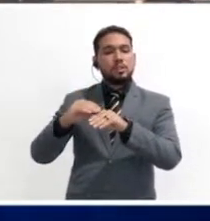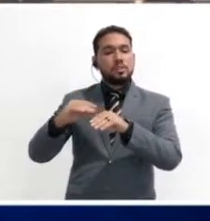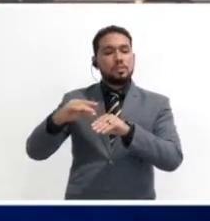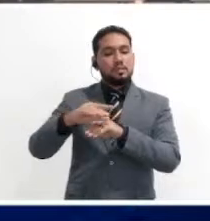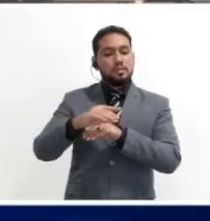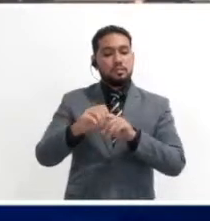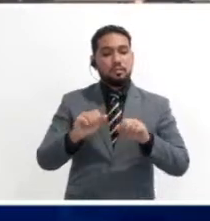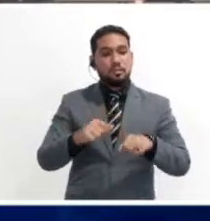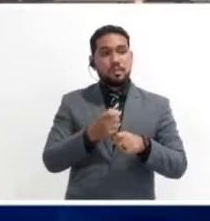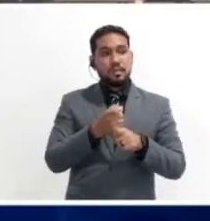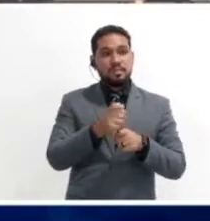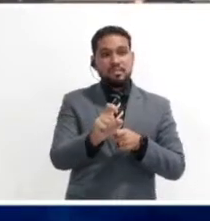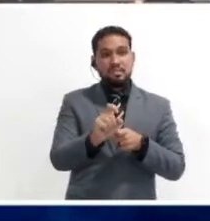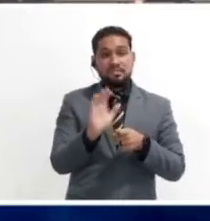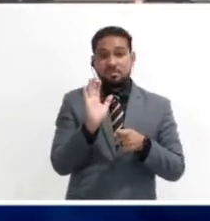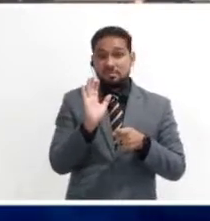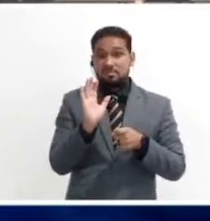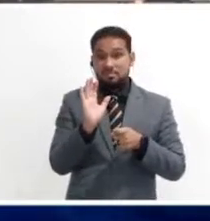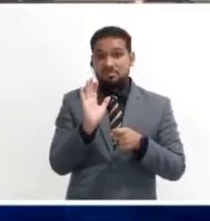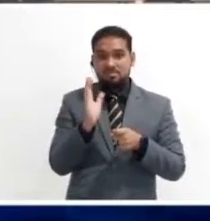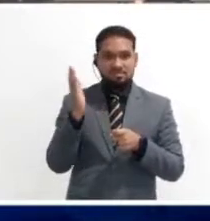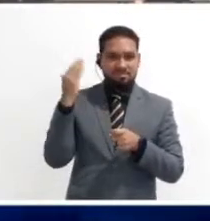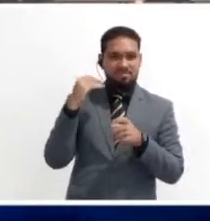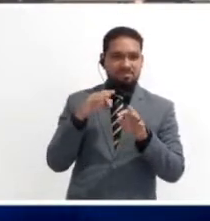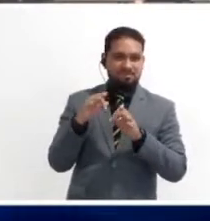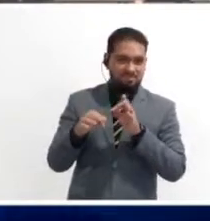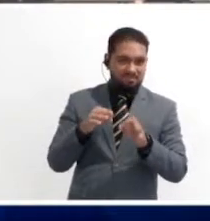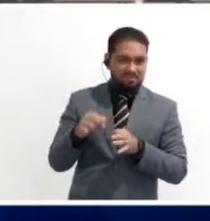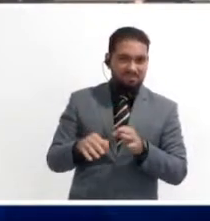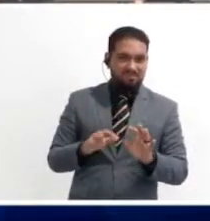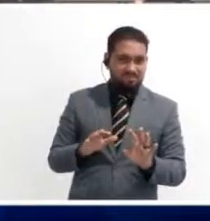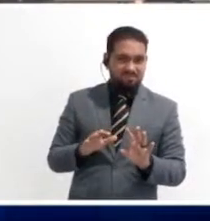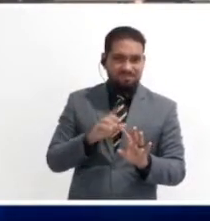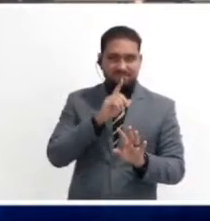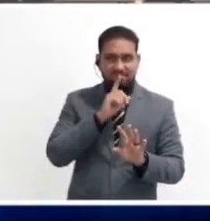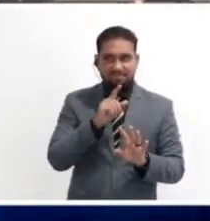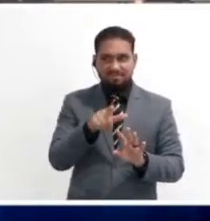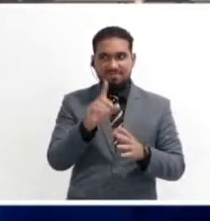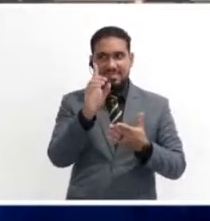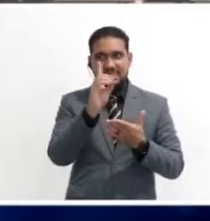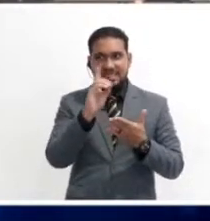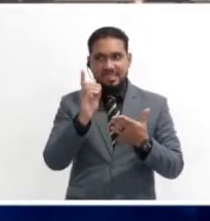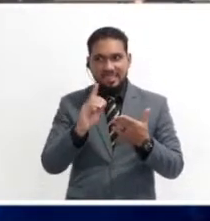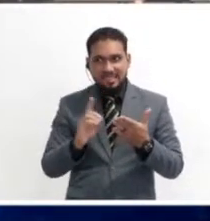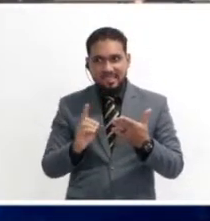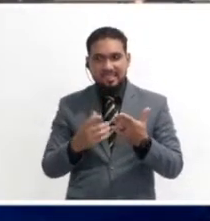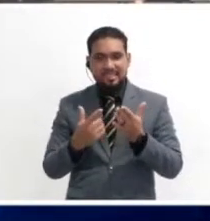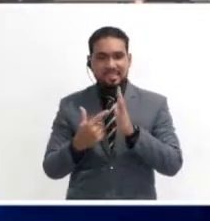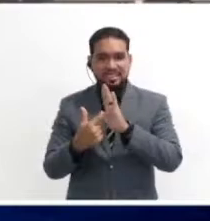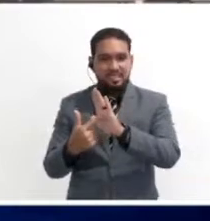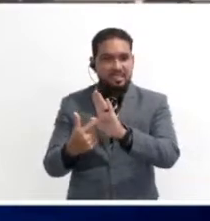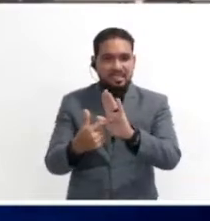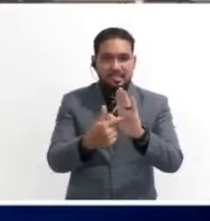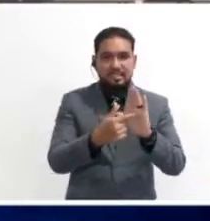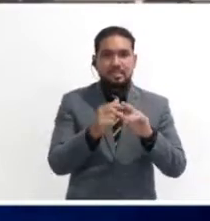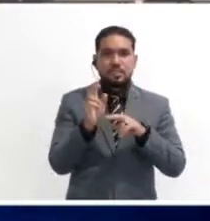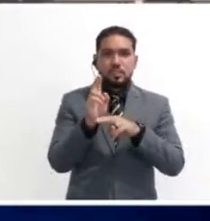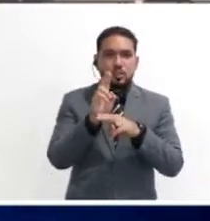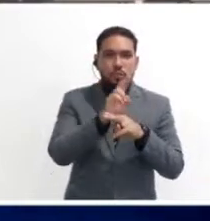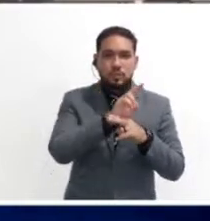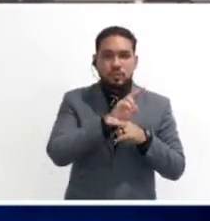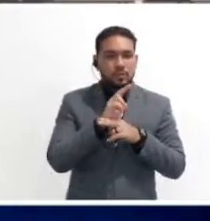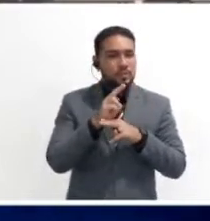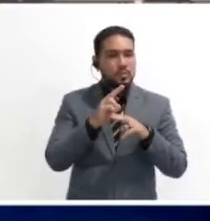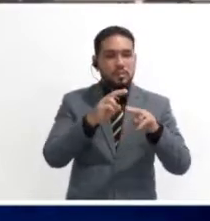if you're a packaging engineer, you learn all these building blocks and then you try and use them as you can. So in this